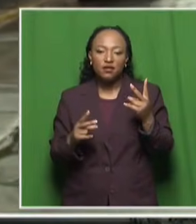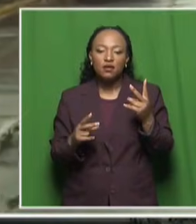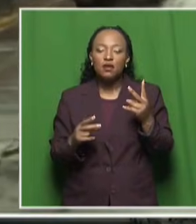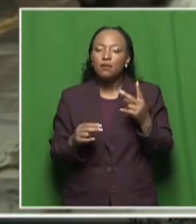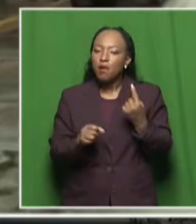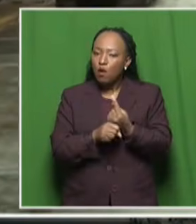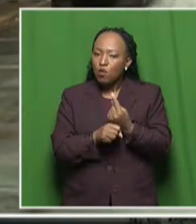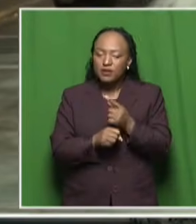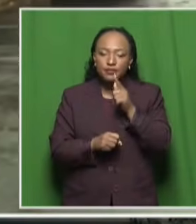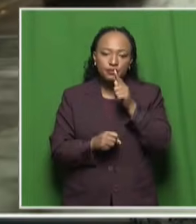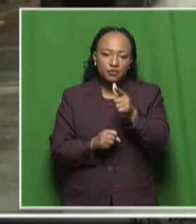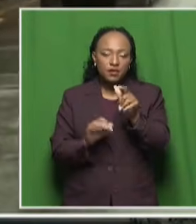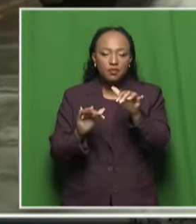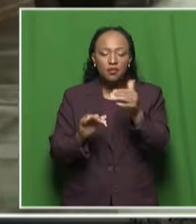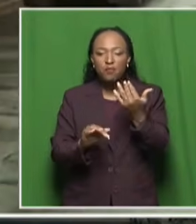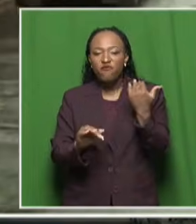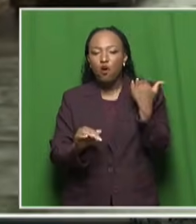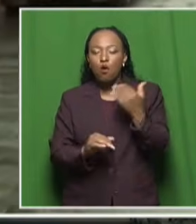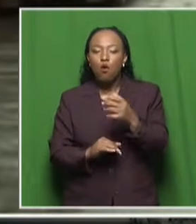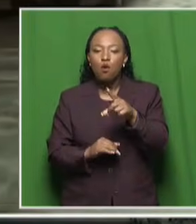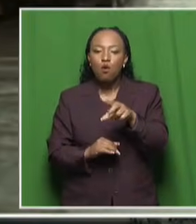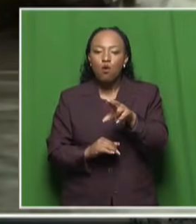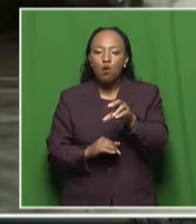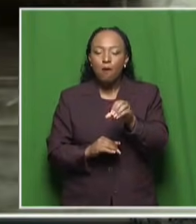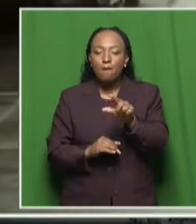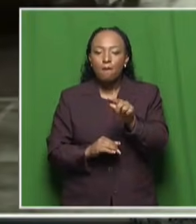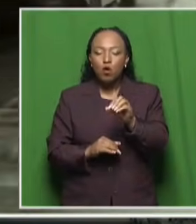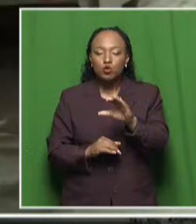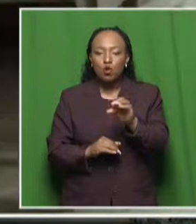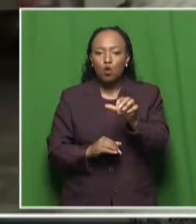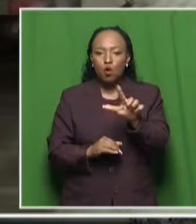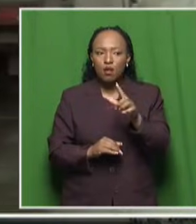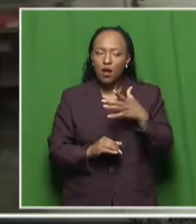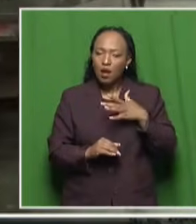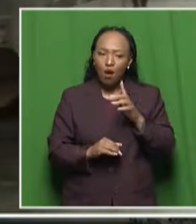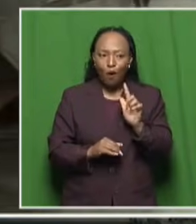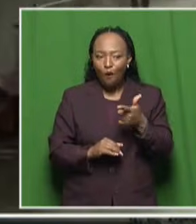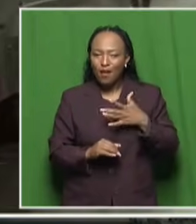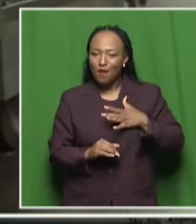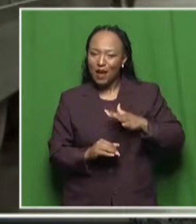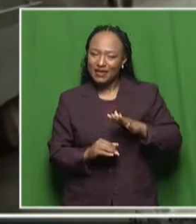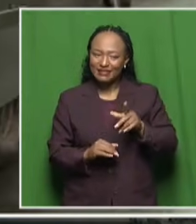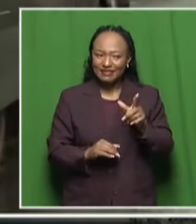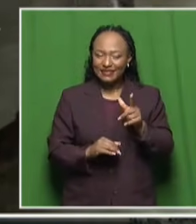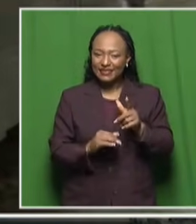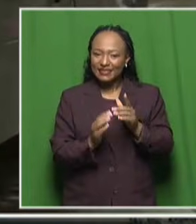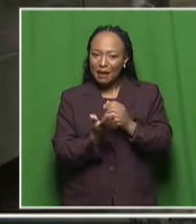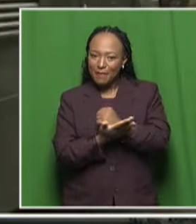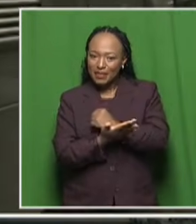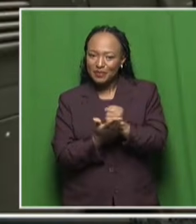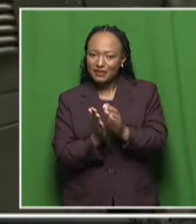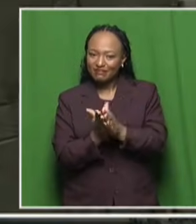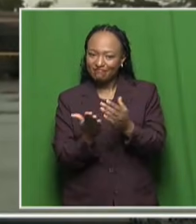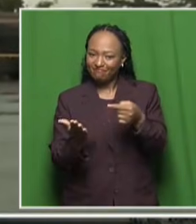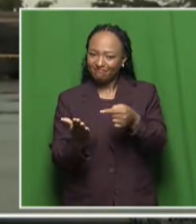tell people when I was in protocol, because everyone wanted a diplomatic passport and they thought it provides them immunities. It